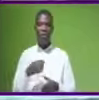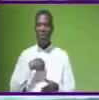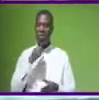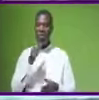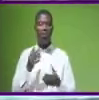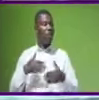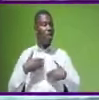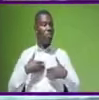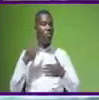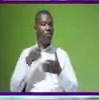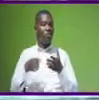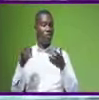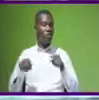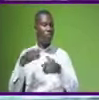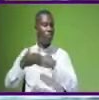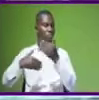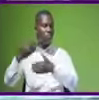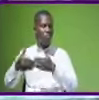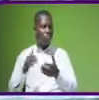gospel.